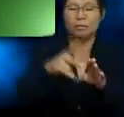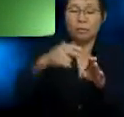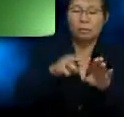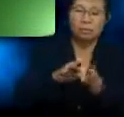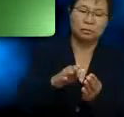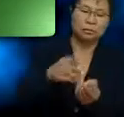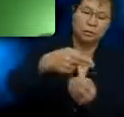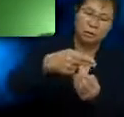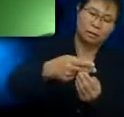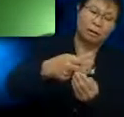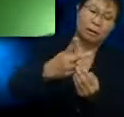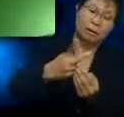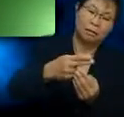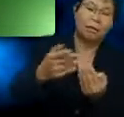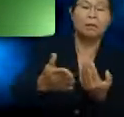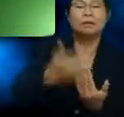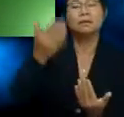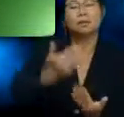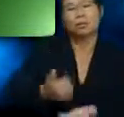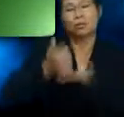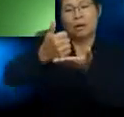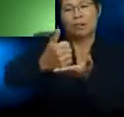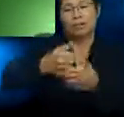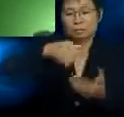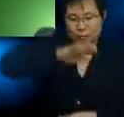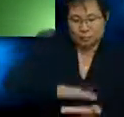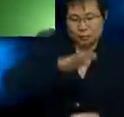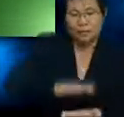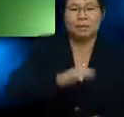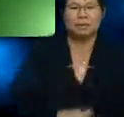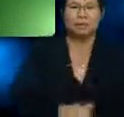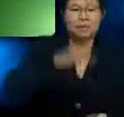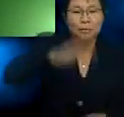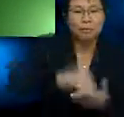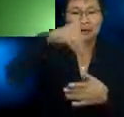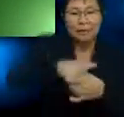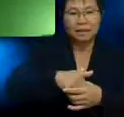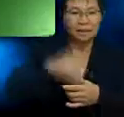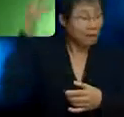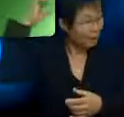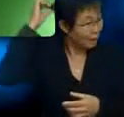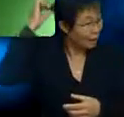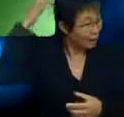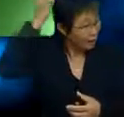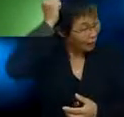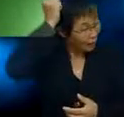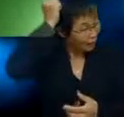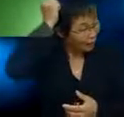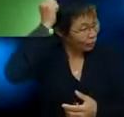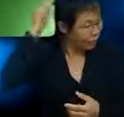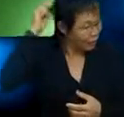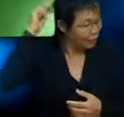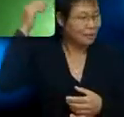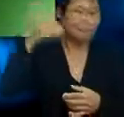the help of a spring. The spring in a hair clip helps to hold your hair